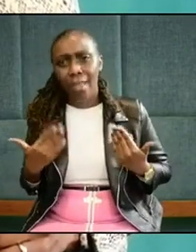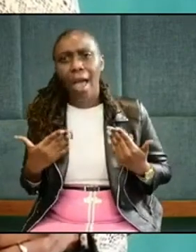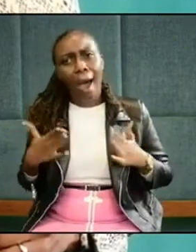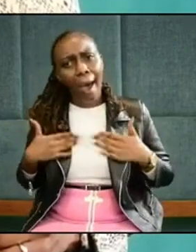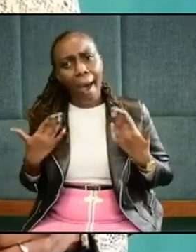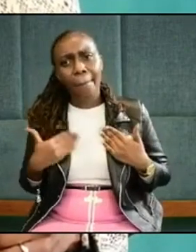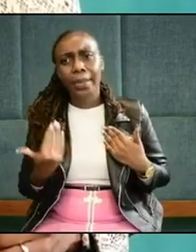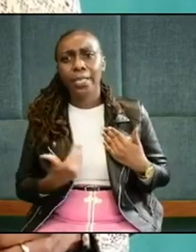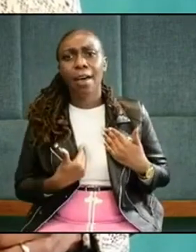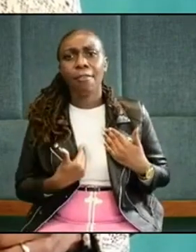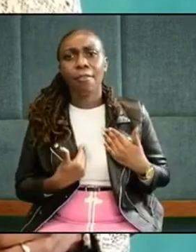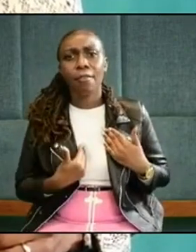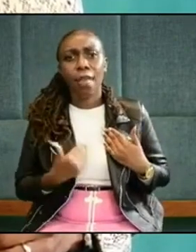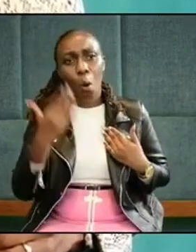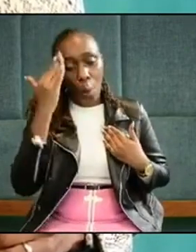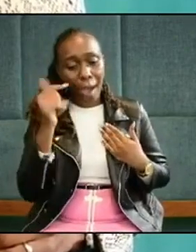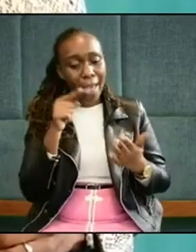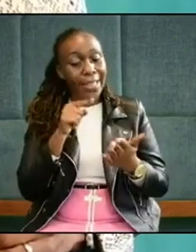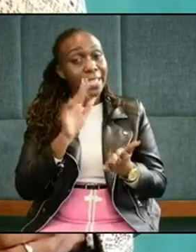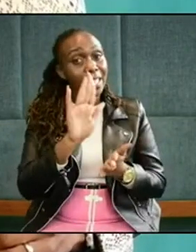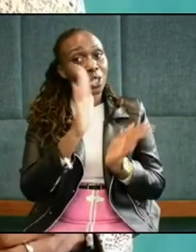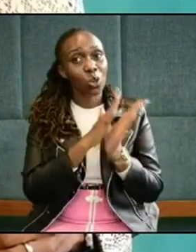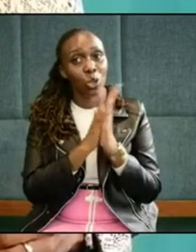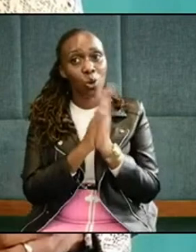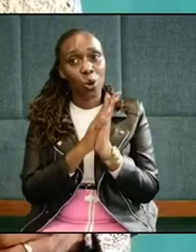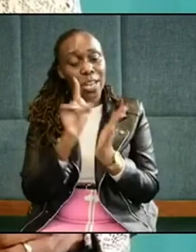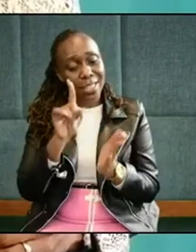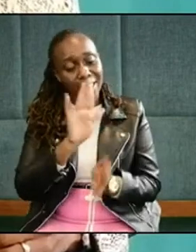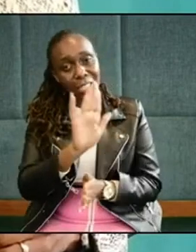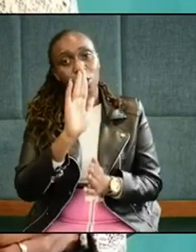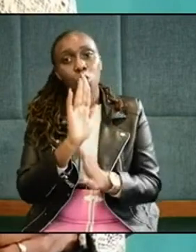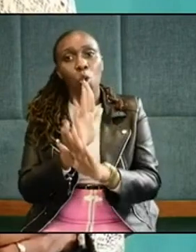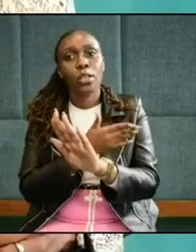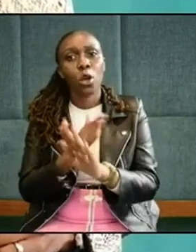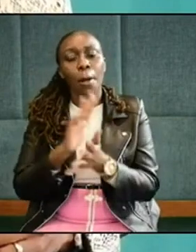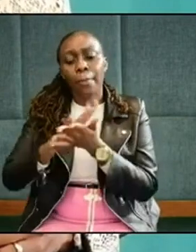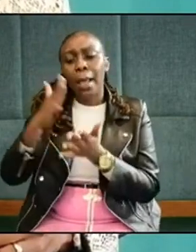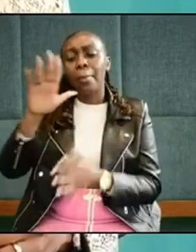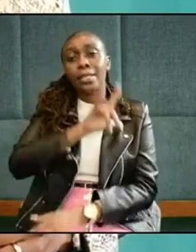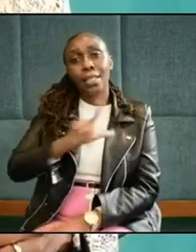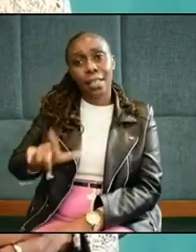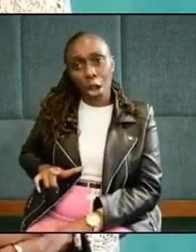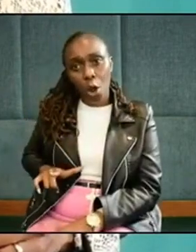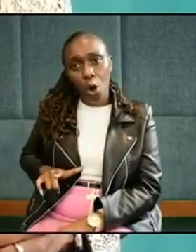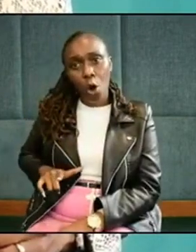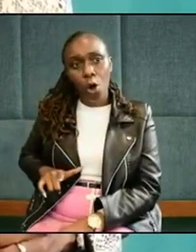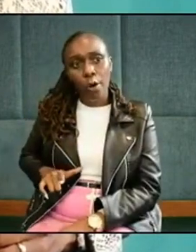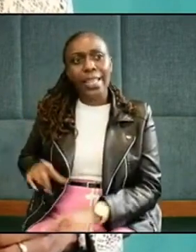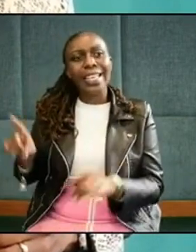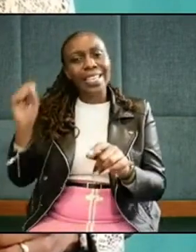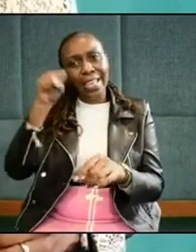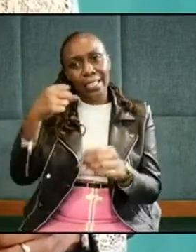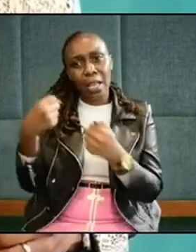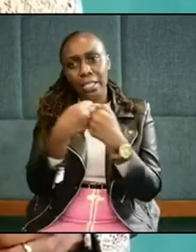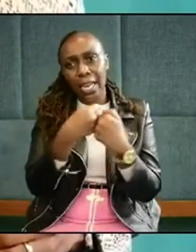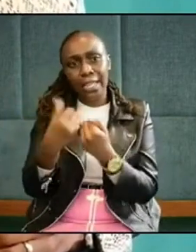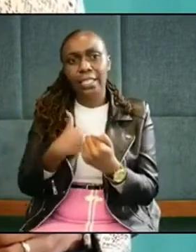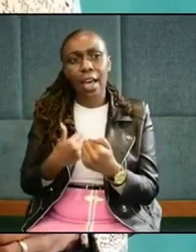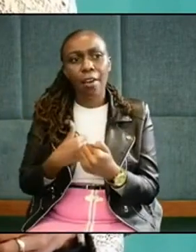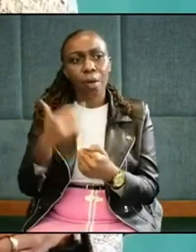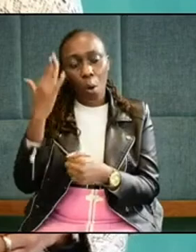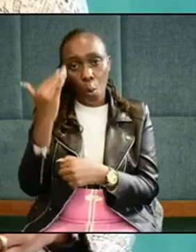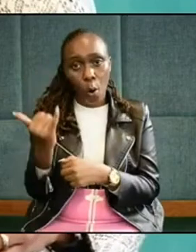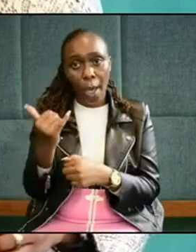up. This is your story. This is your song. Praise in the Lord, even in the midst of trouble.